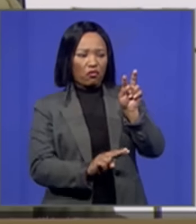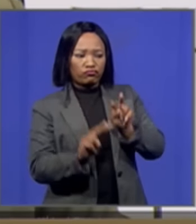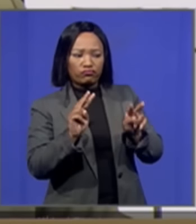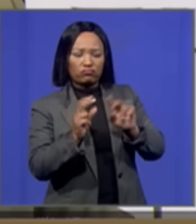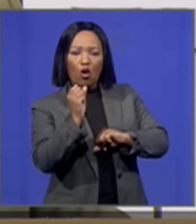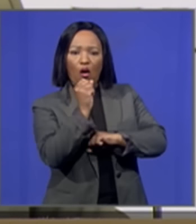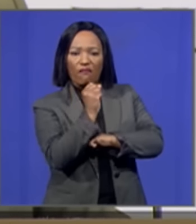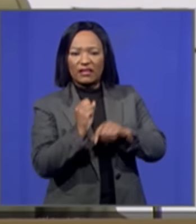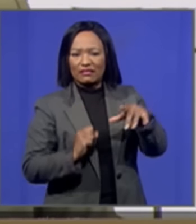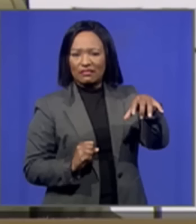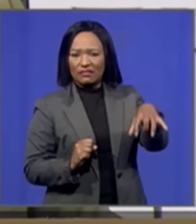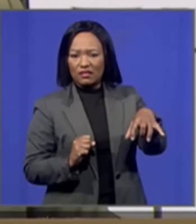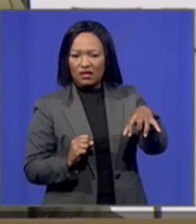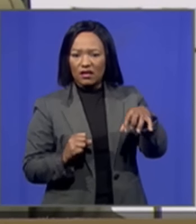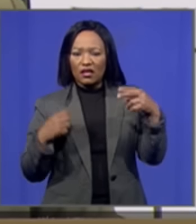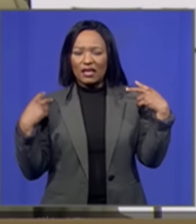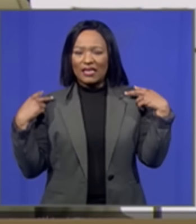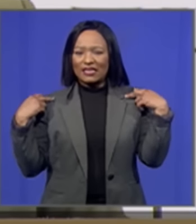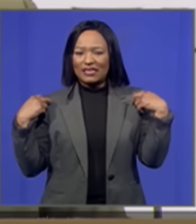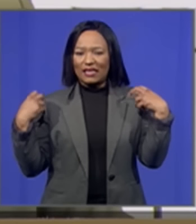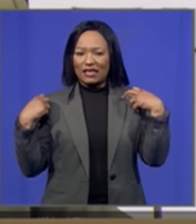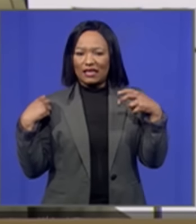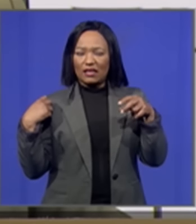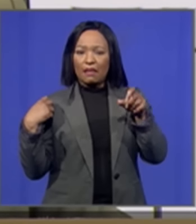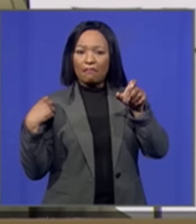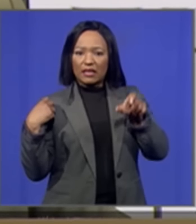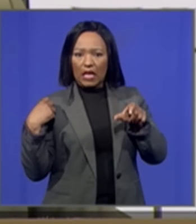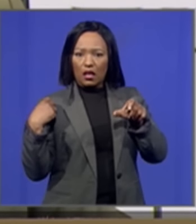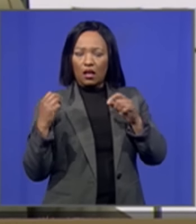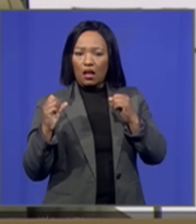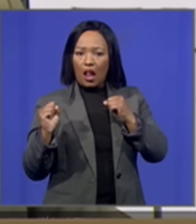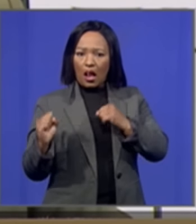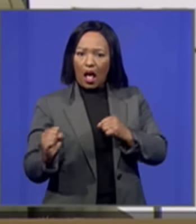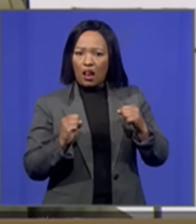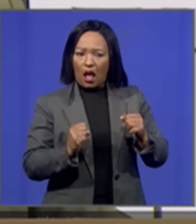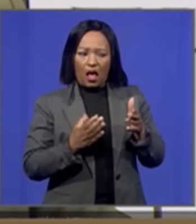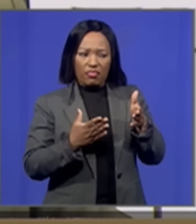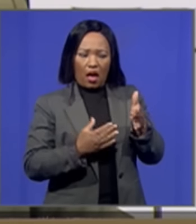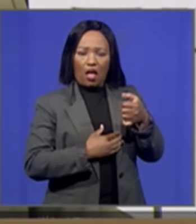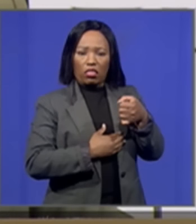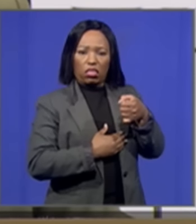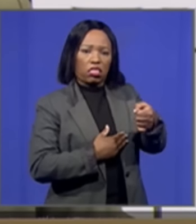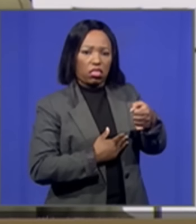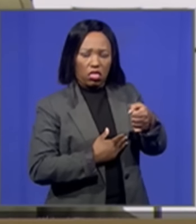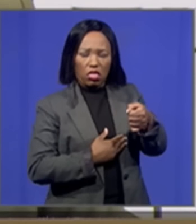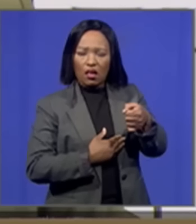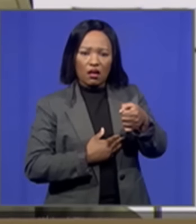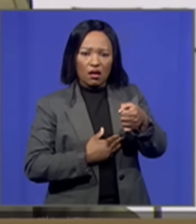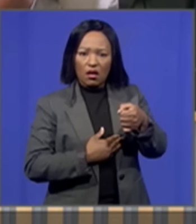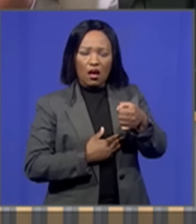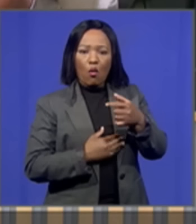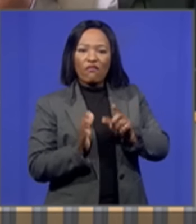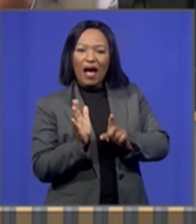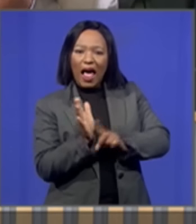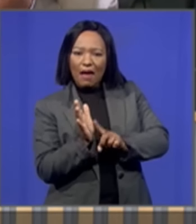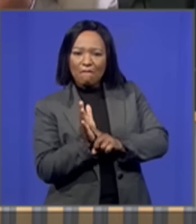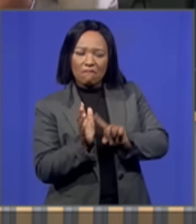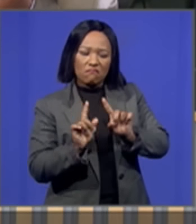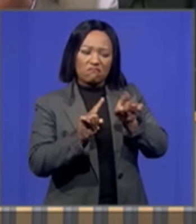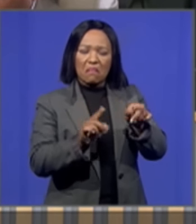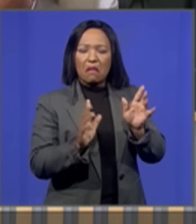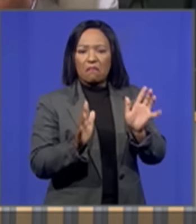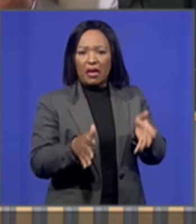everything. But those securities, they were not static at Port Shepstone. They were activated by an alarm.